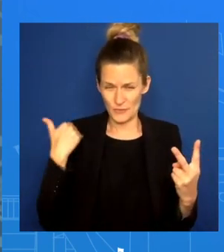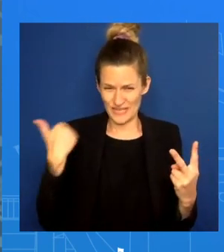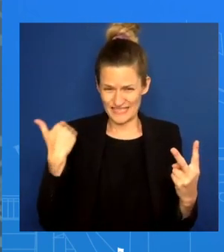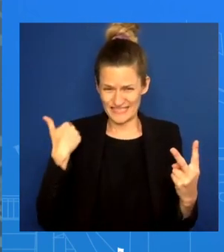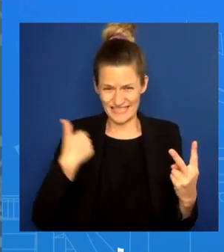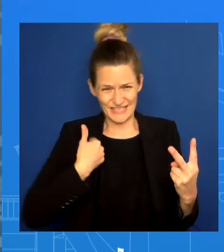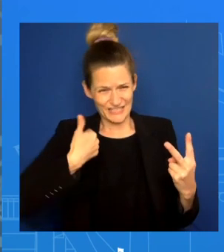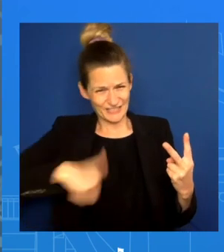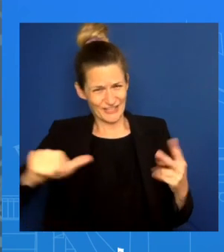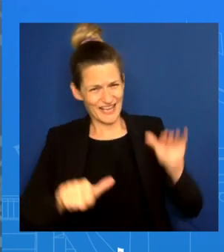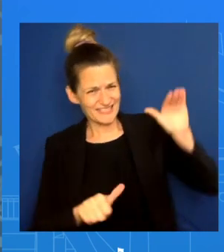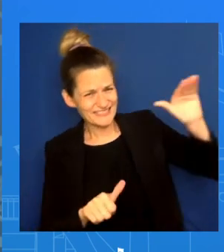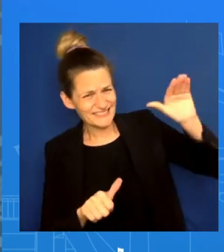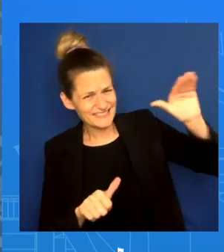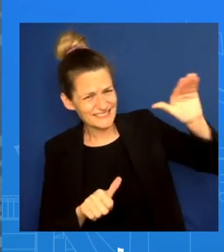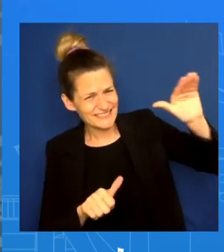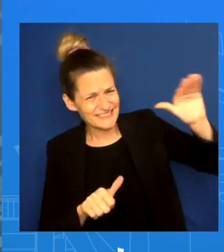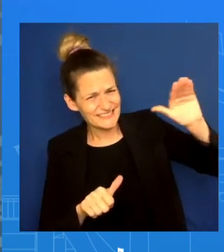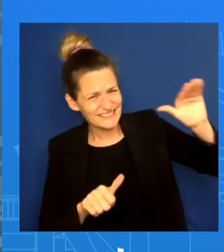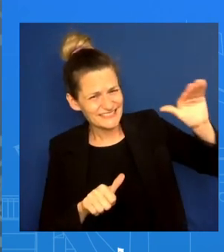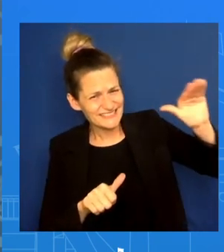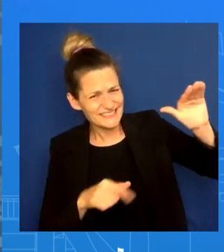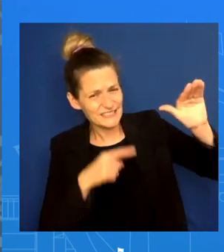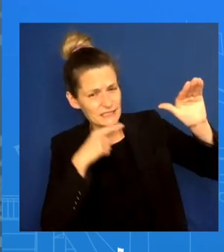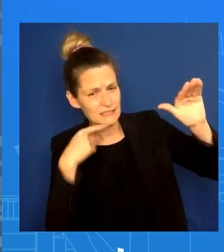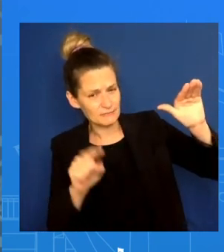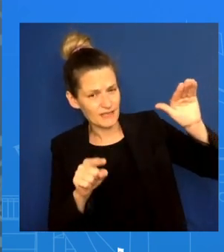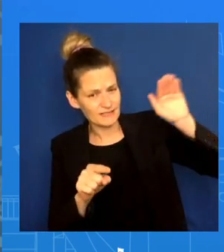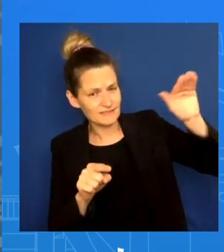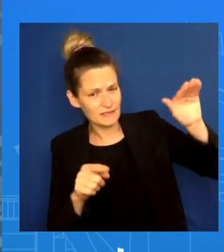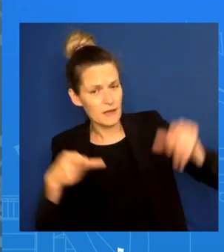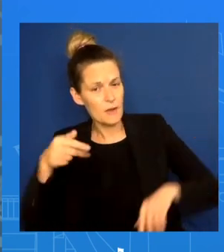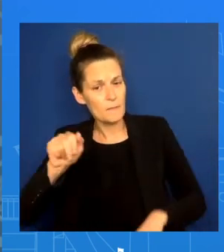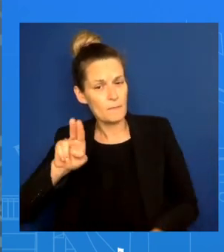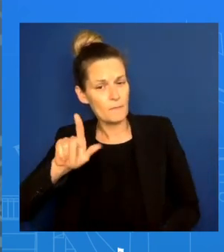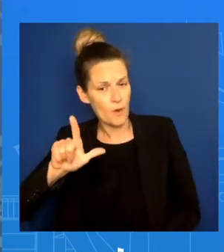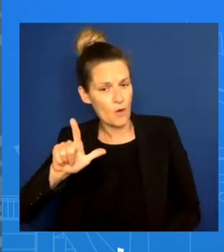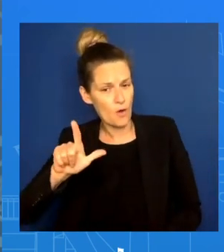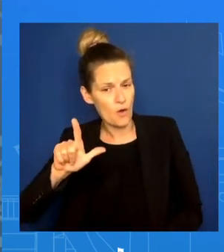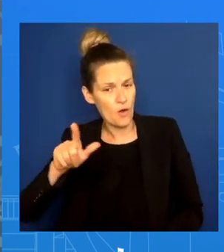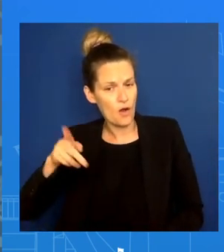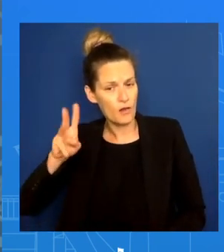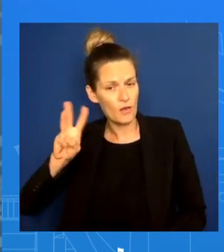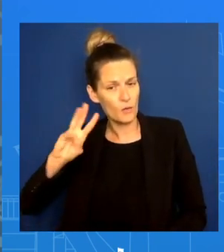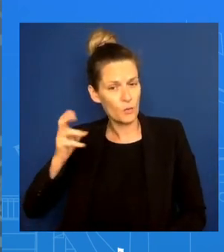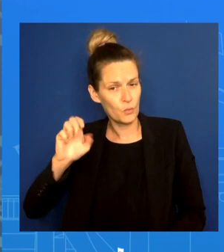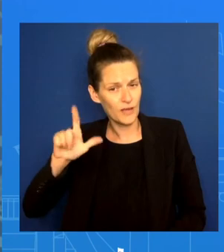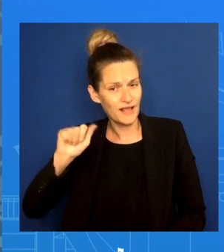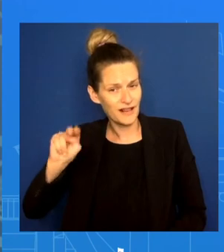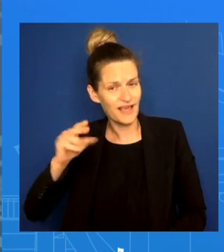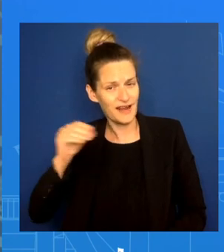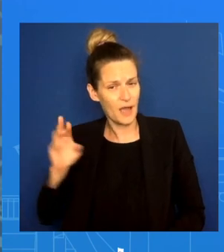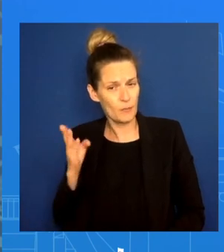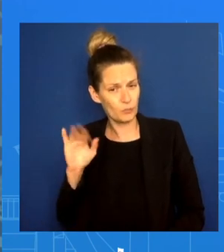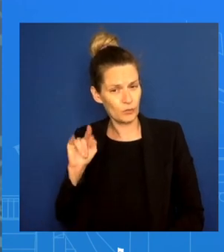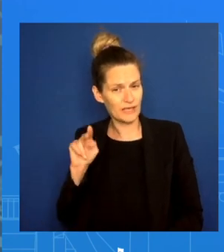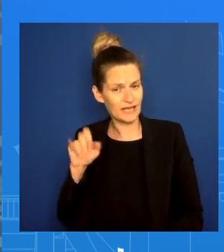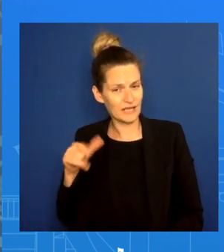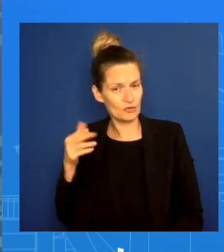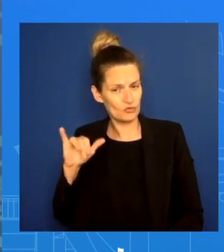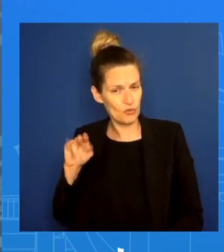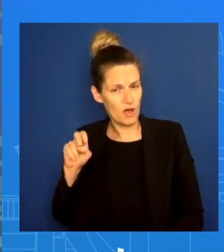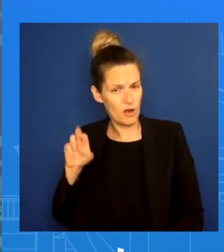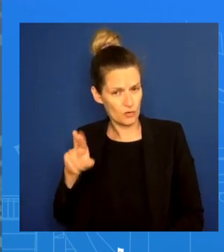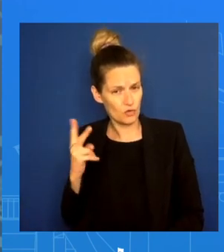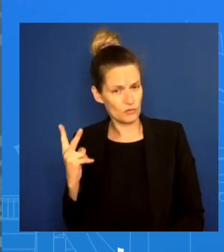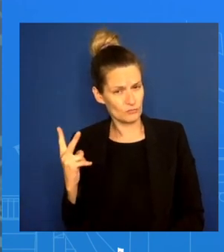reached out today to both the Whelan and Griner families ahead of Secretary Blinken's comments, and he's going to be having conversations with them later